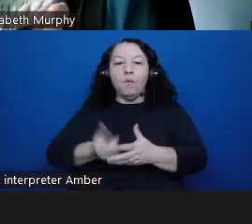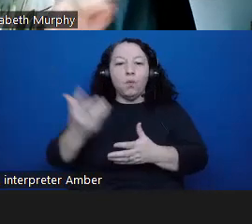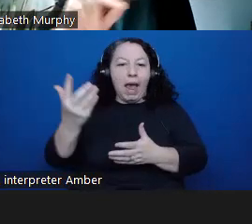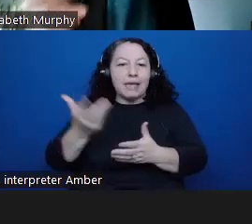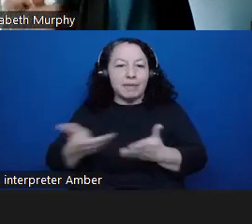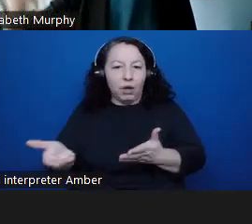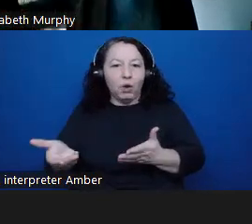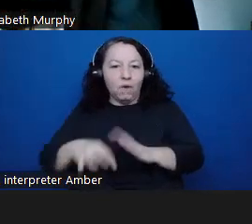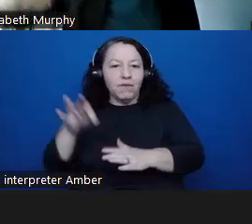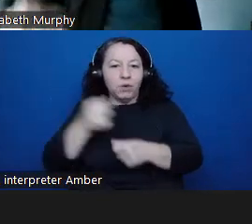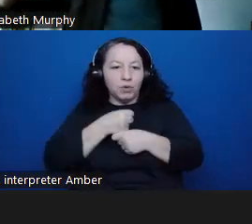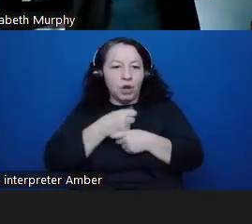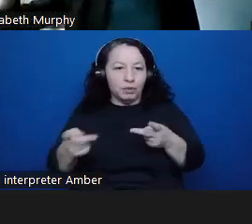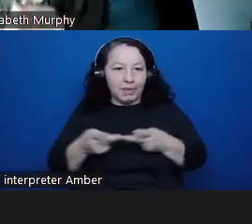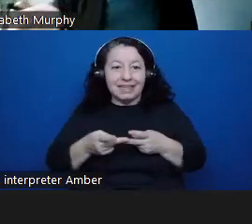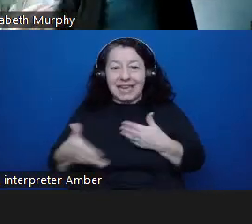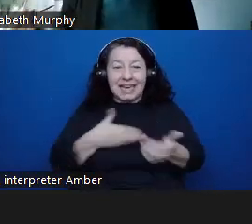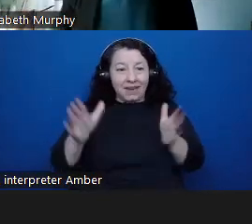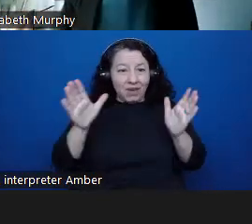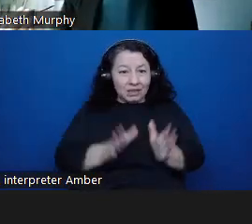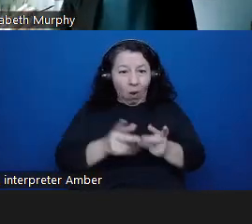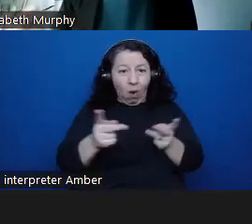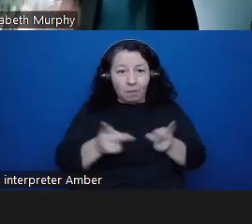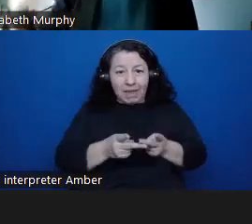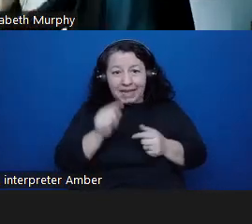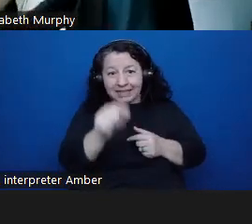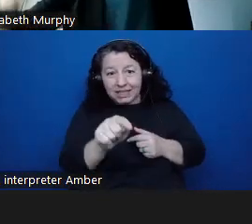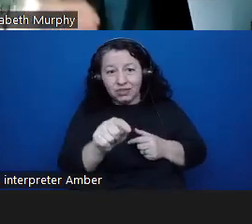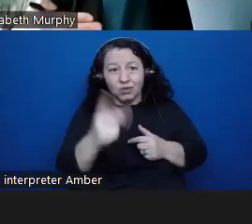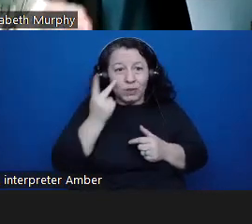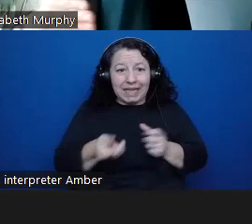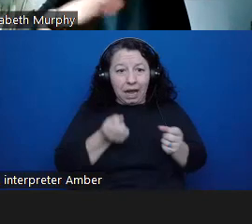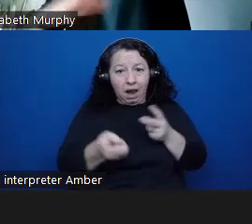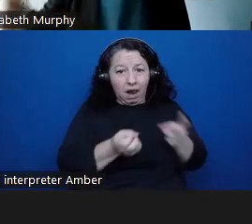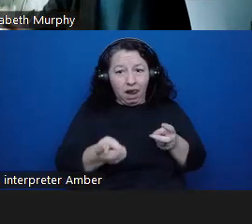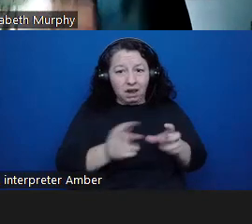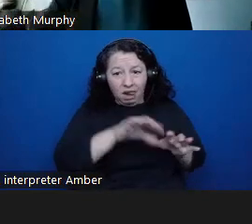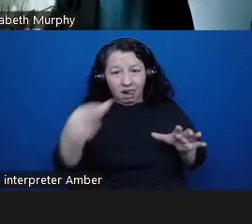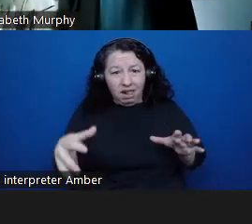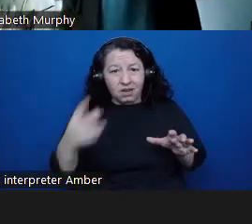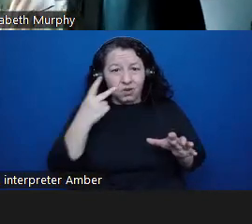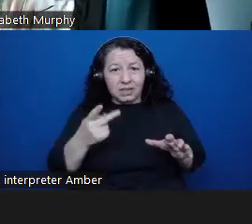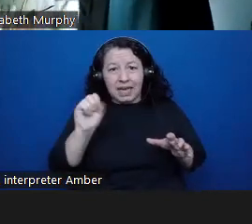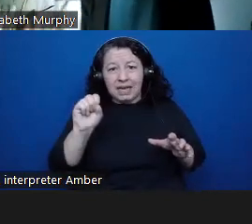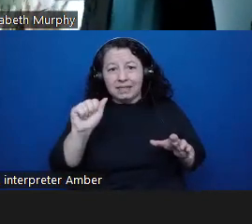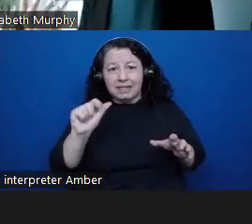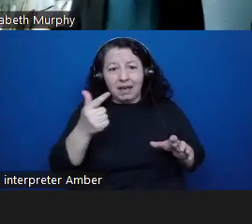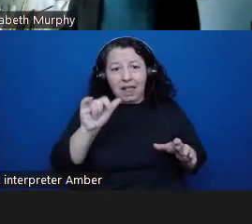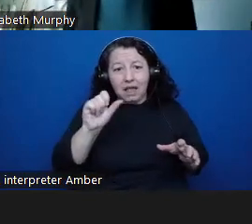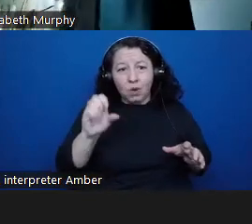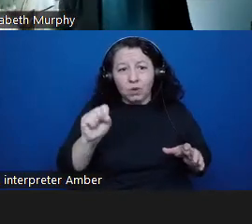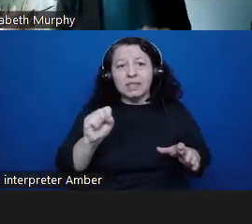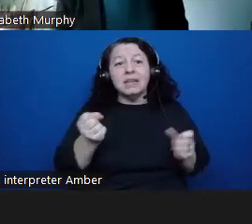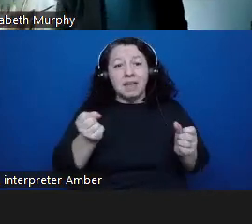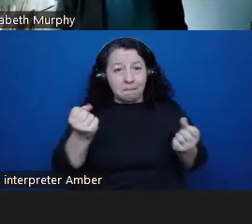dumps like this one that you can see as in section from Sagalasus, even a small dump like this one will contain many thousands